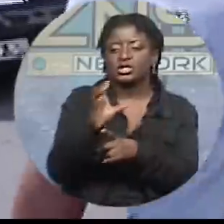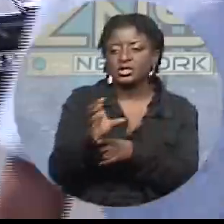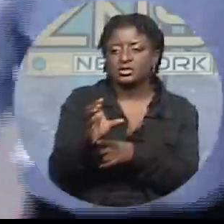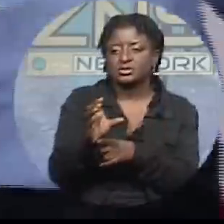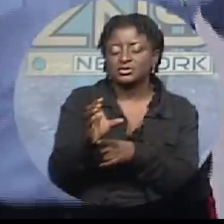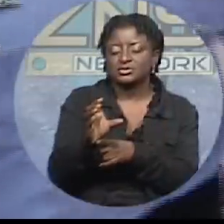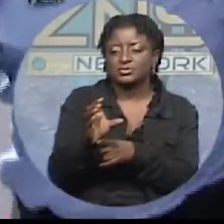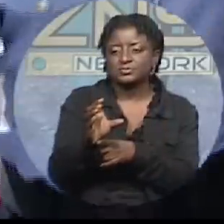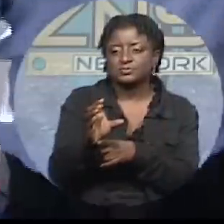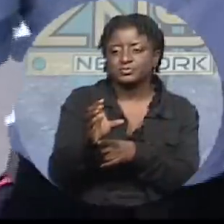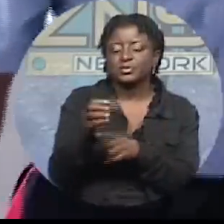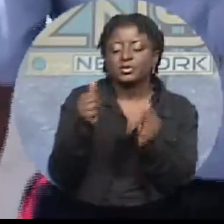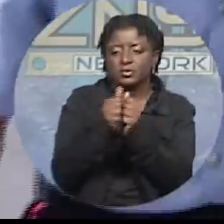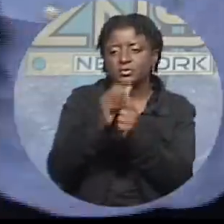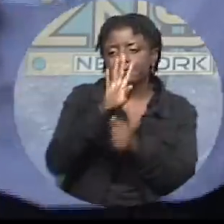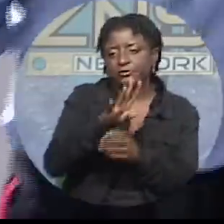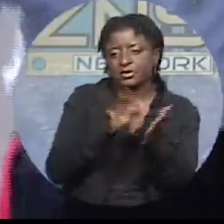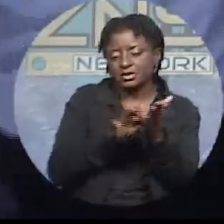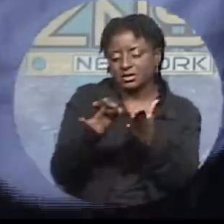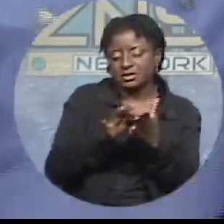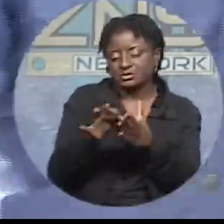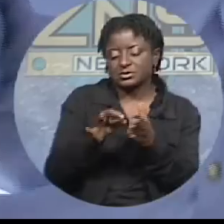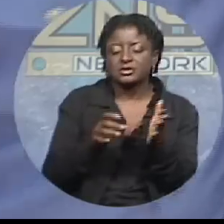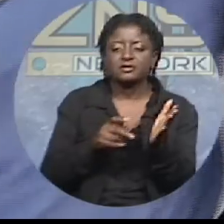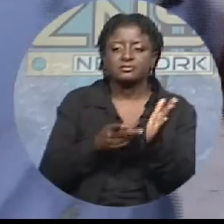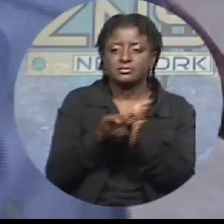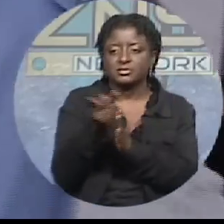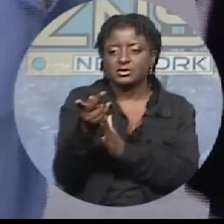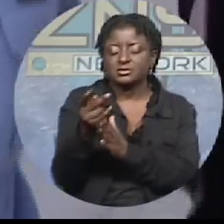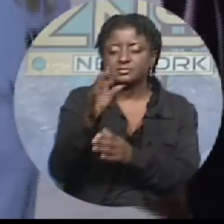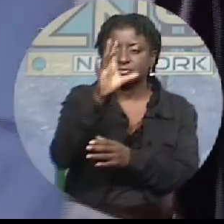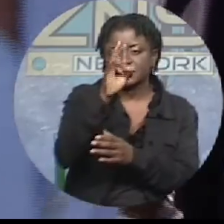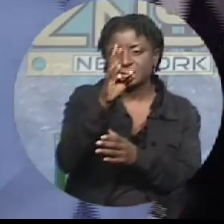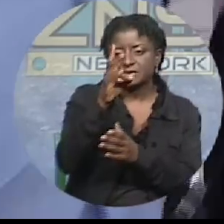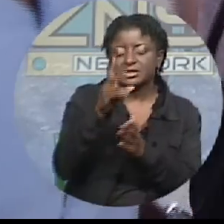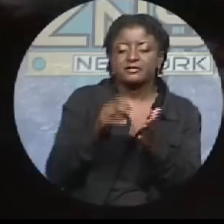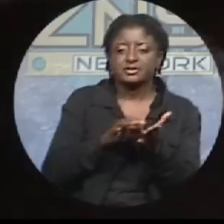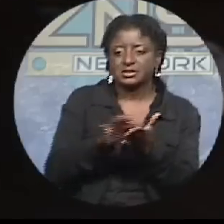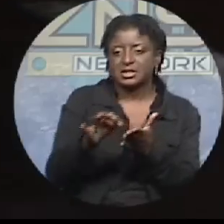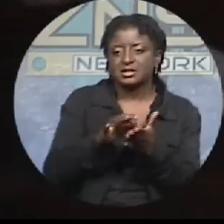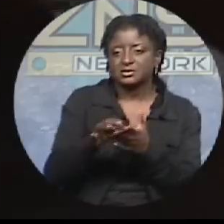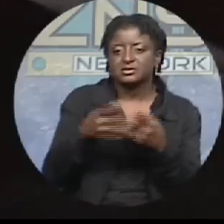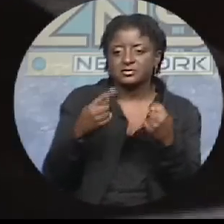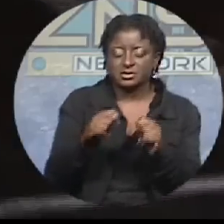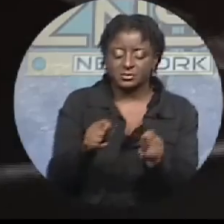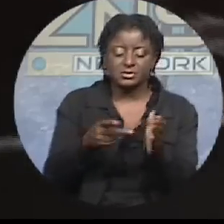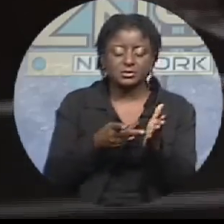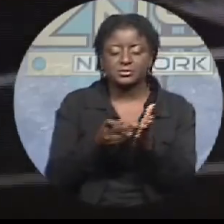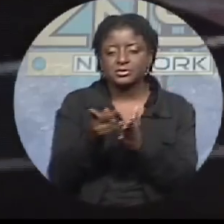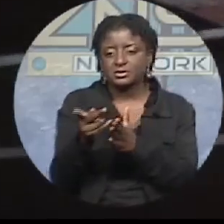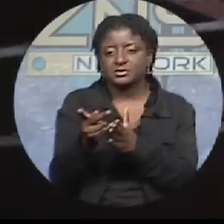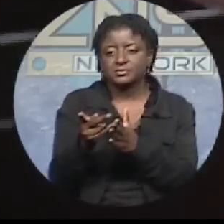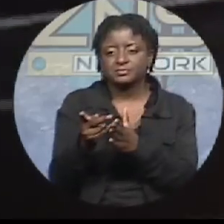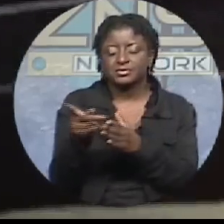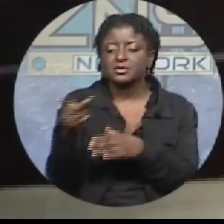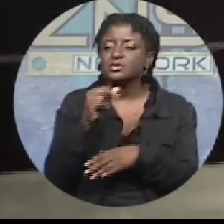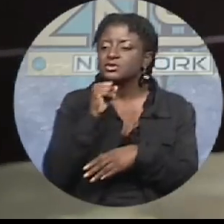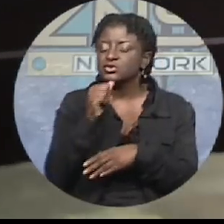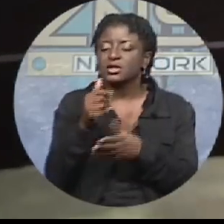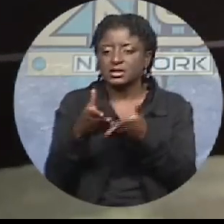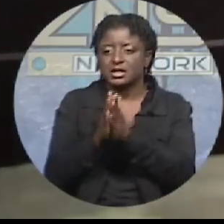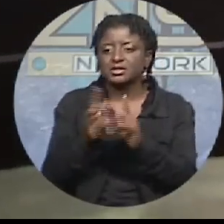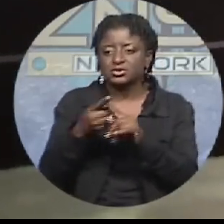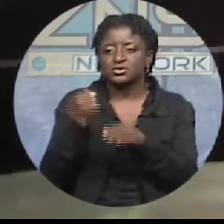Magistrate Joanne Ferguson Pratt with four counts of murder and seven counts of attempted murder. Williams, who was not required to enter a plea to the